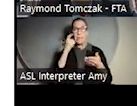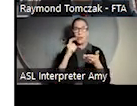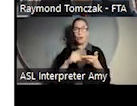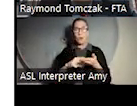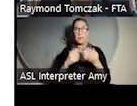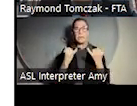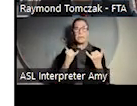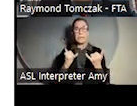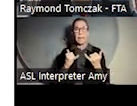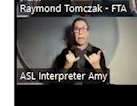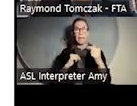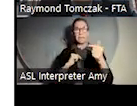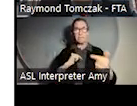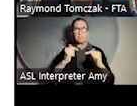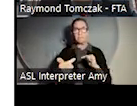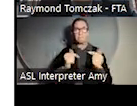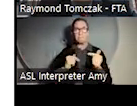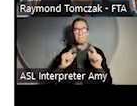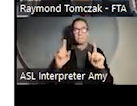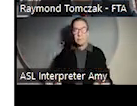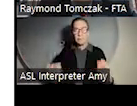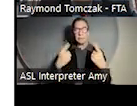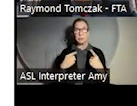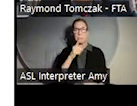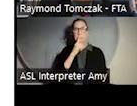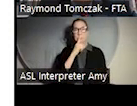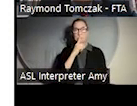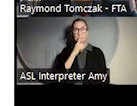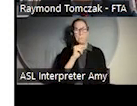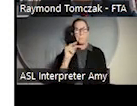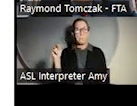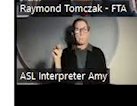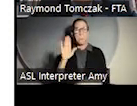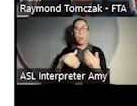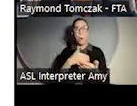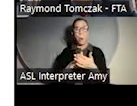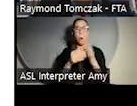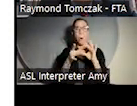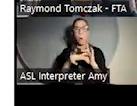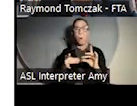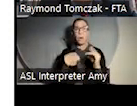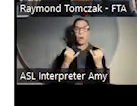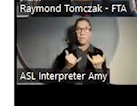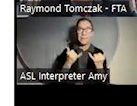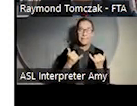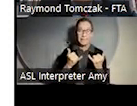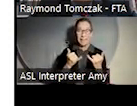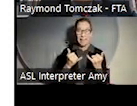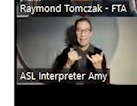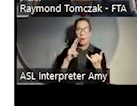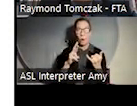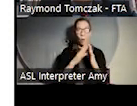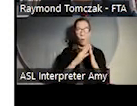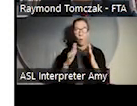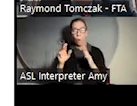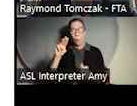to your specific questions and comments at this hearing. All comments received during the hearing or during the public comment period will